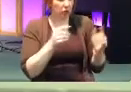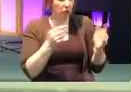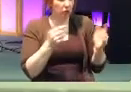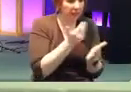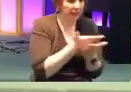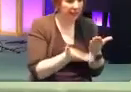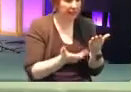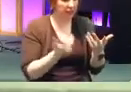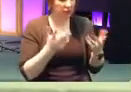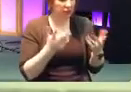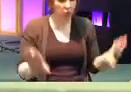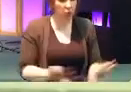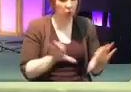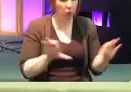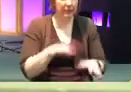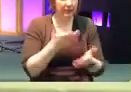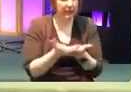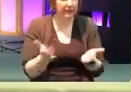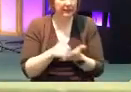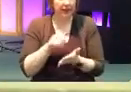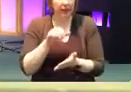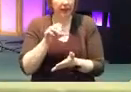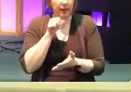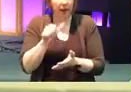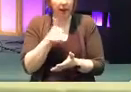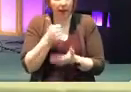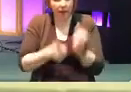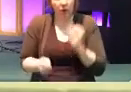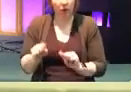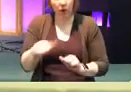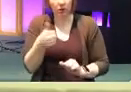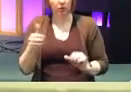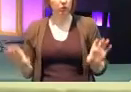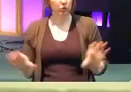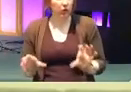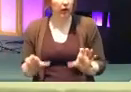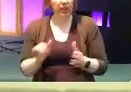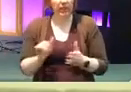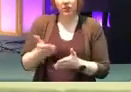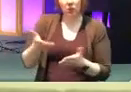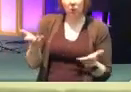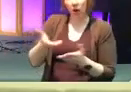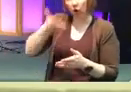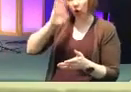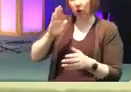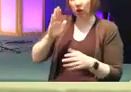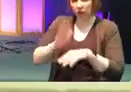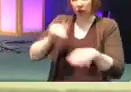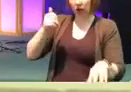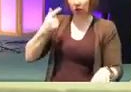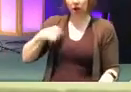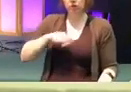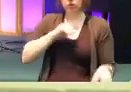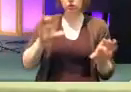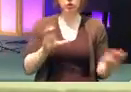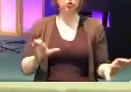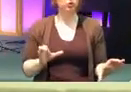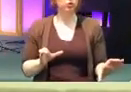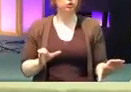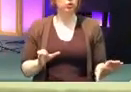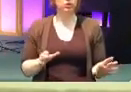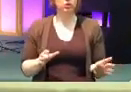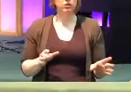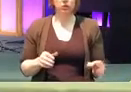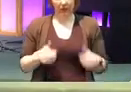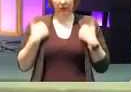things. They're doing things that nobody else is doing. And that's what God has called Pentecostals to do, is to live on